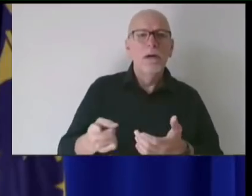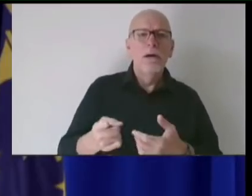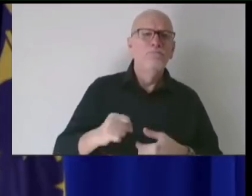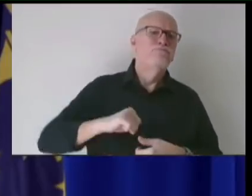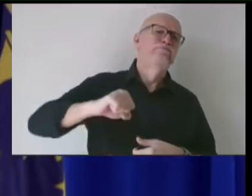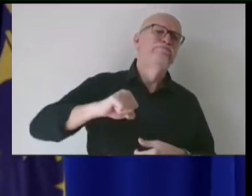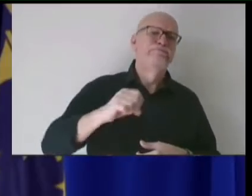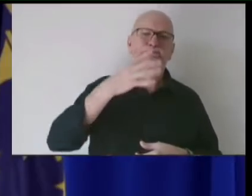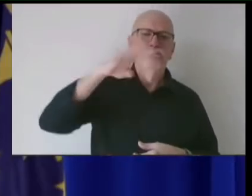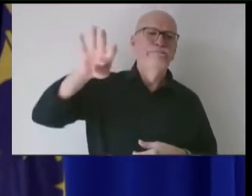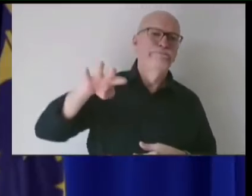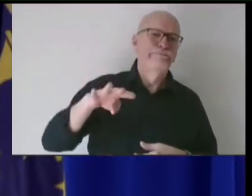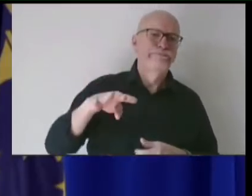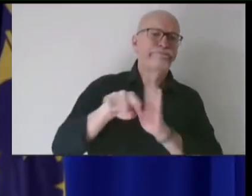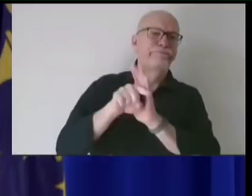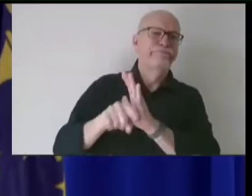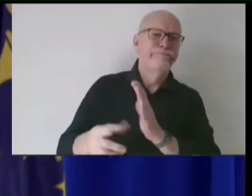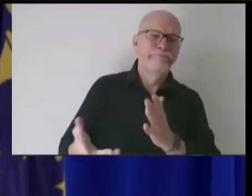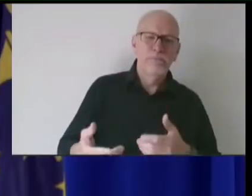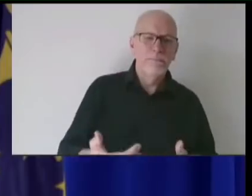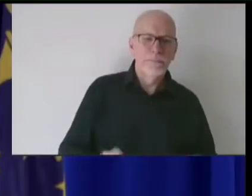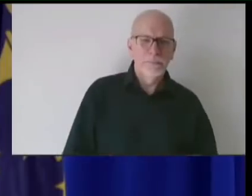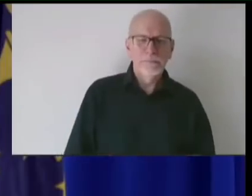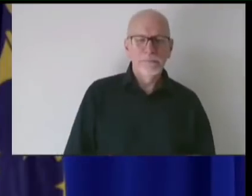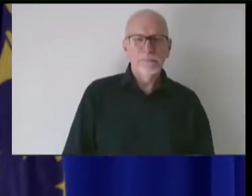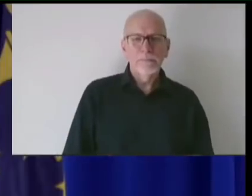negative responses and no support.